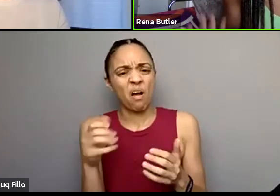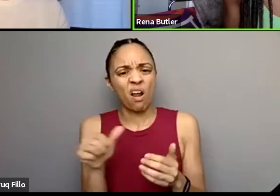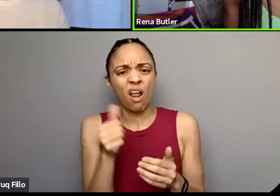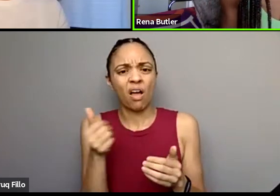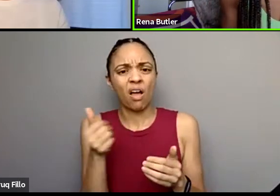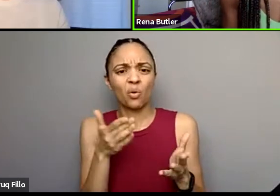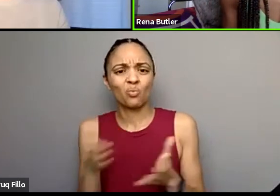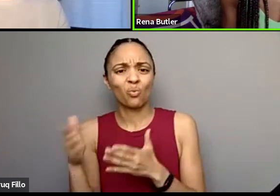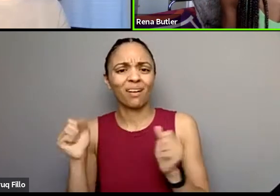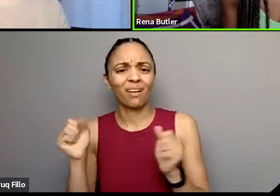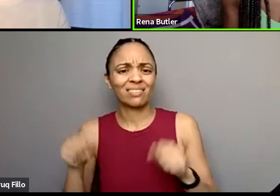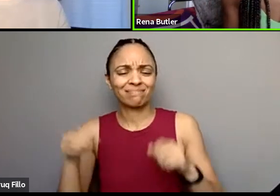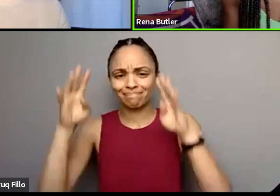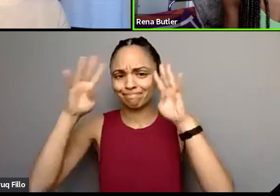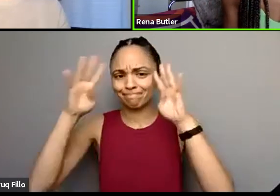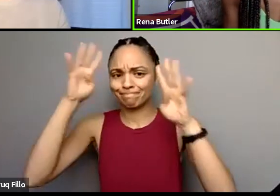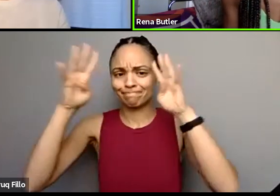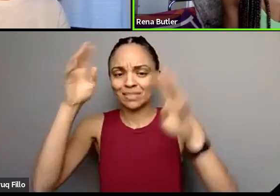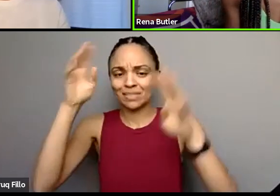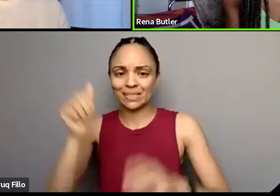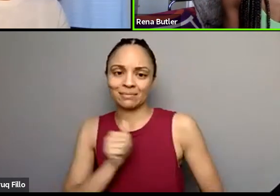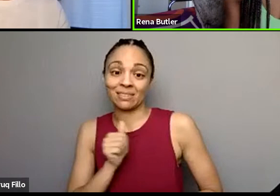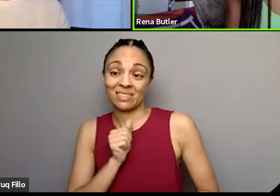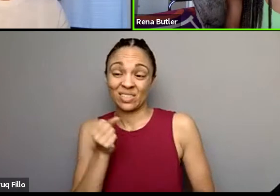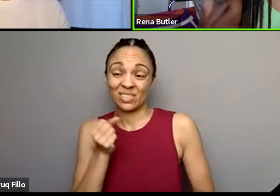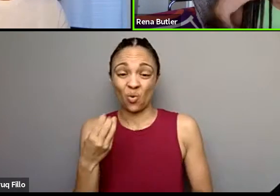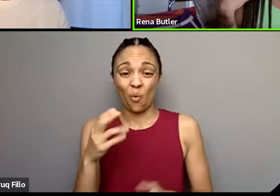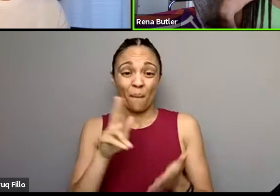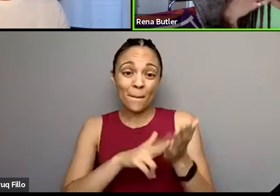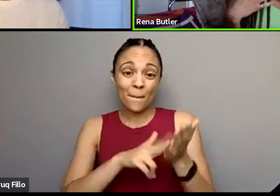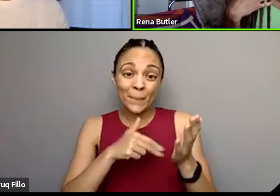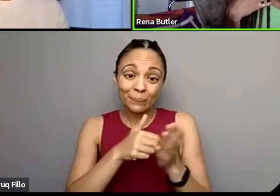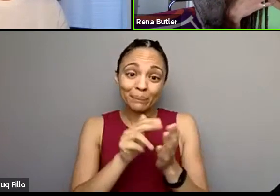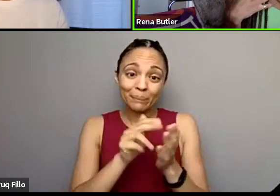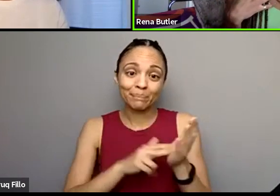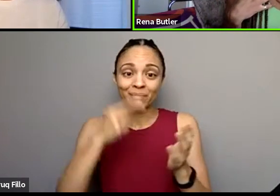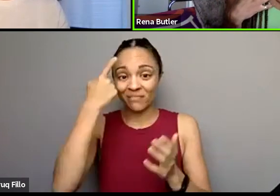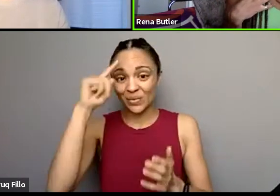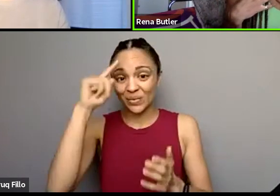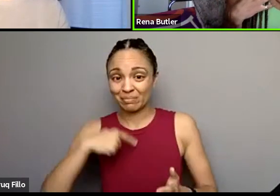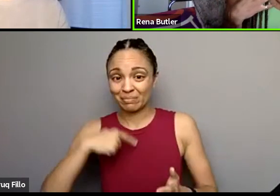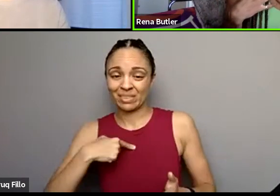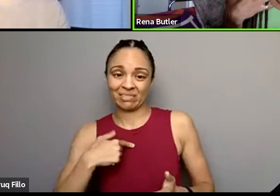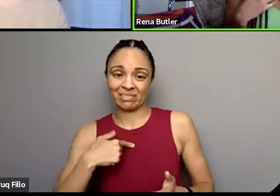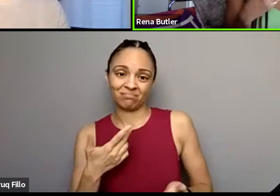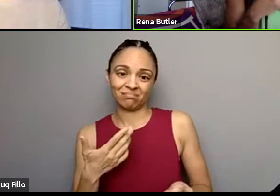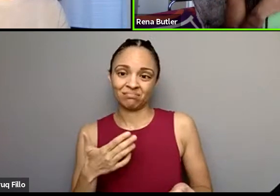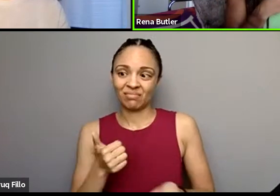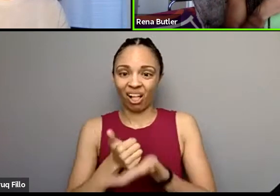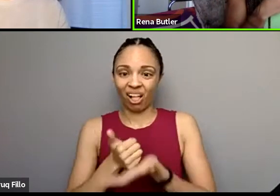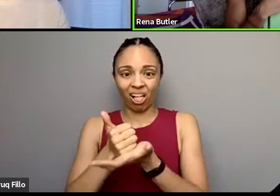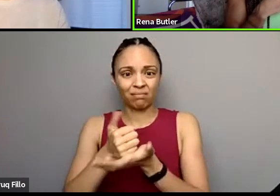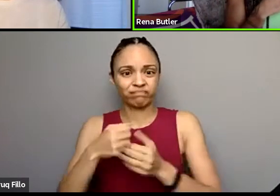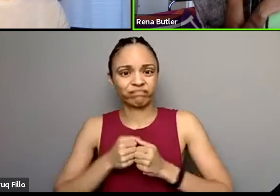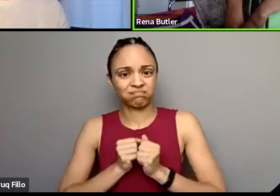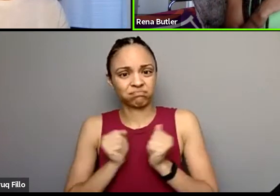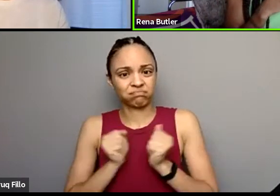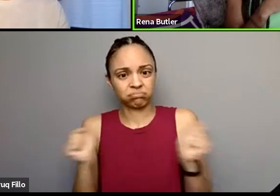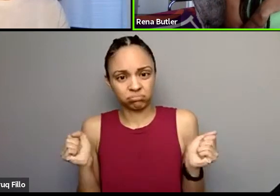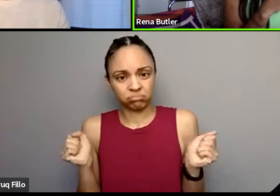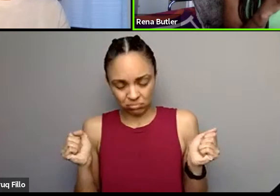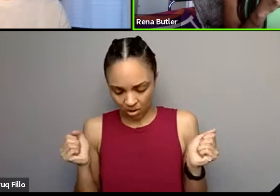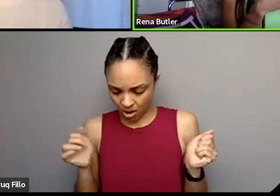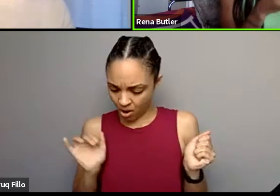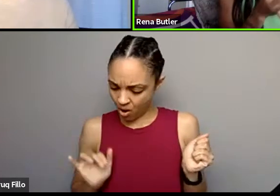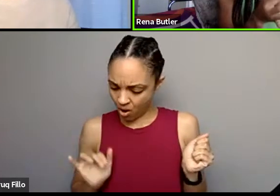of self. And I think that that's what painting does for me. It's this really kind of unveiling truths and ugly truths. I'm like,